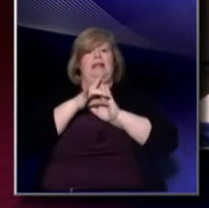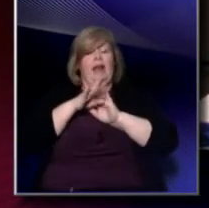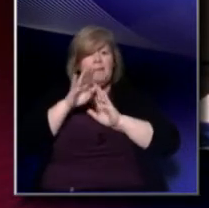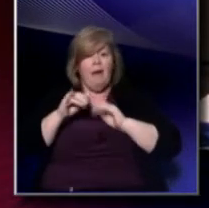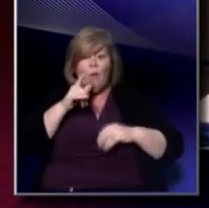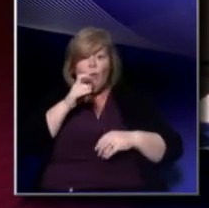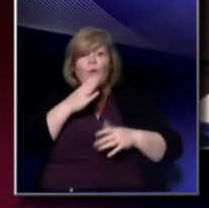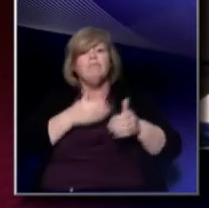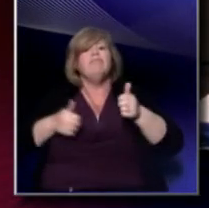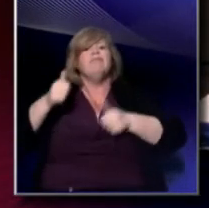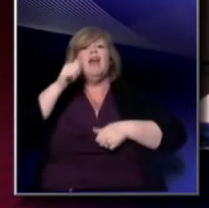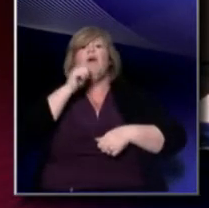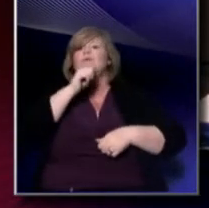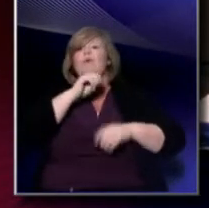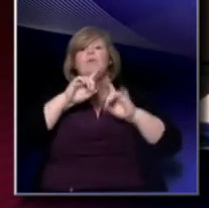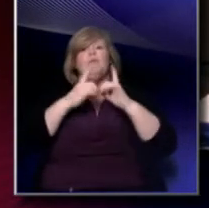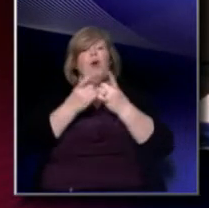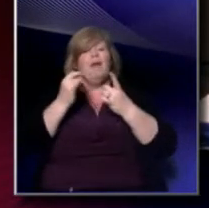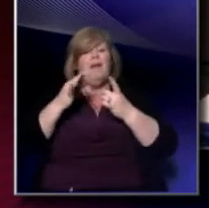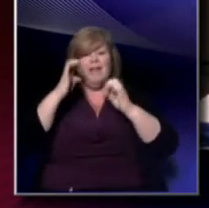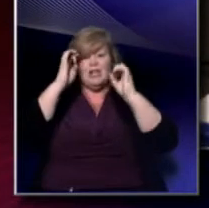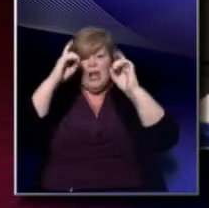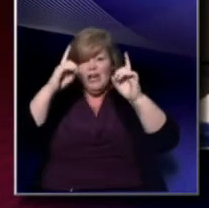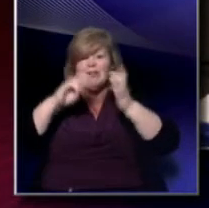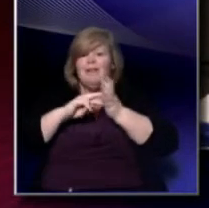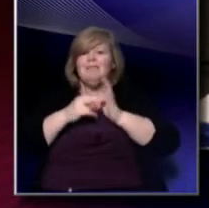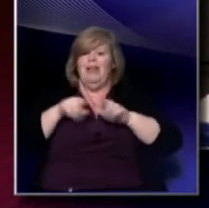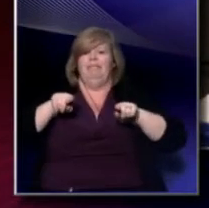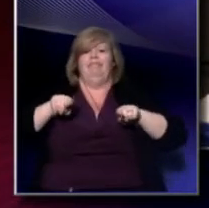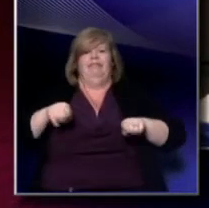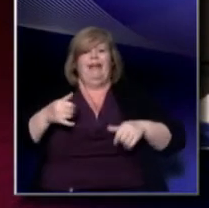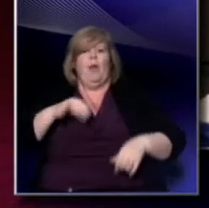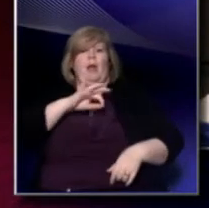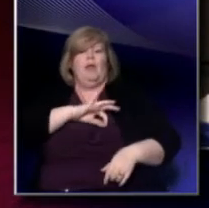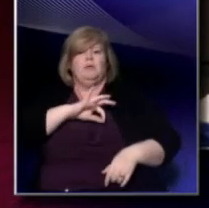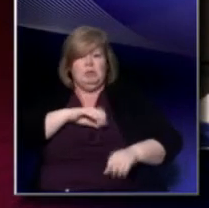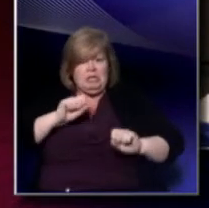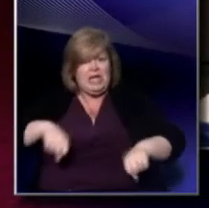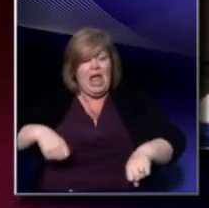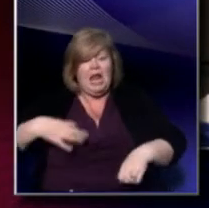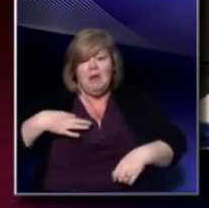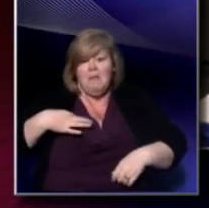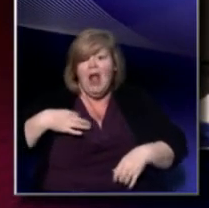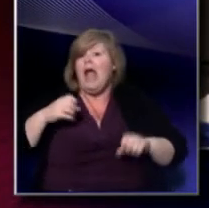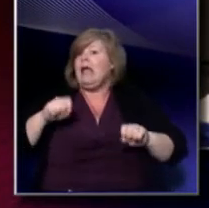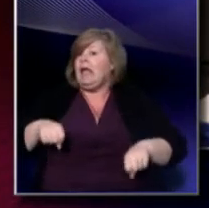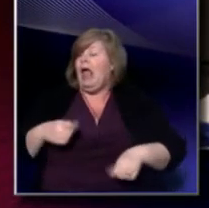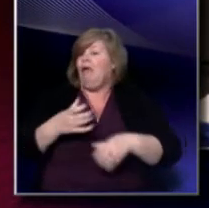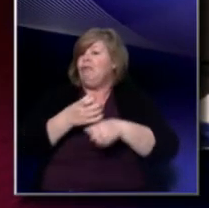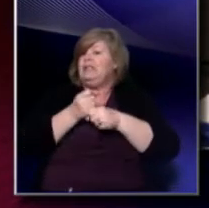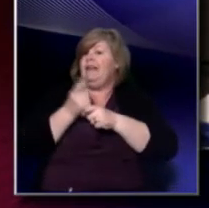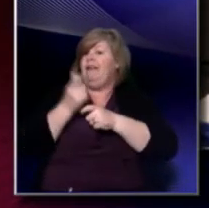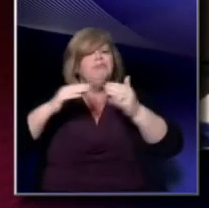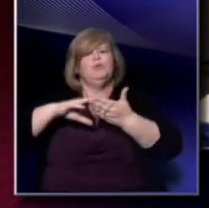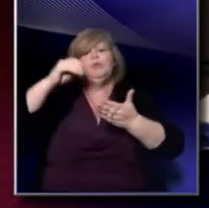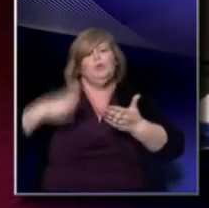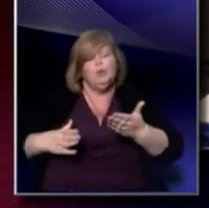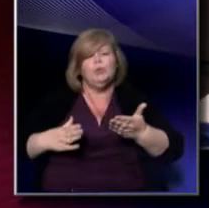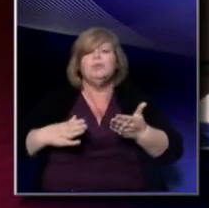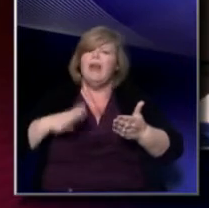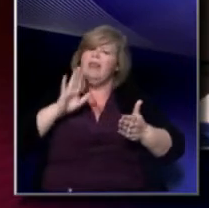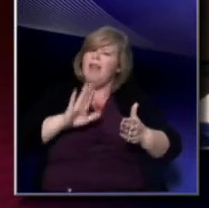Education based upon academic outcomes to be eligible to apply for and receive grants to develop. What